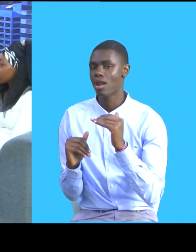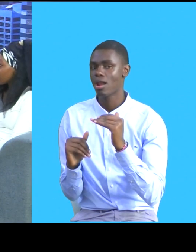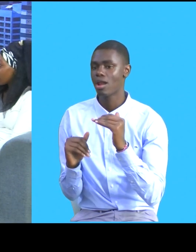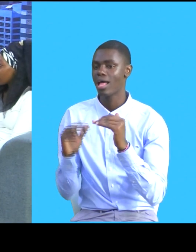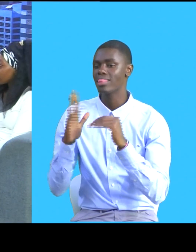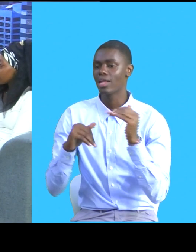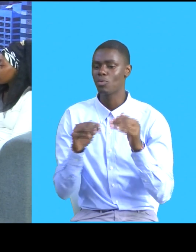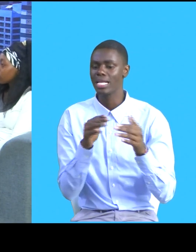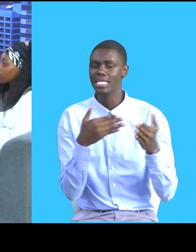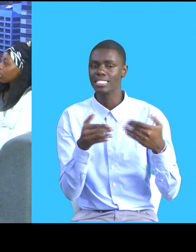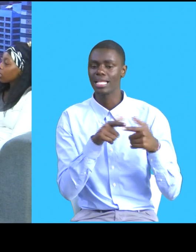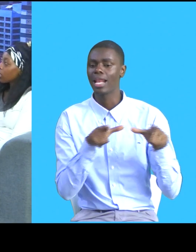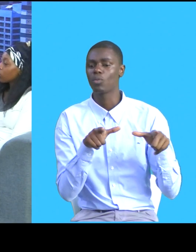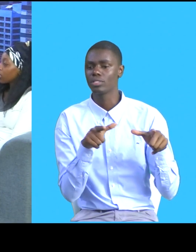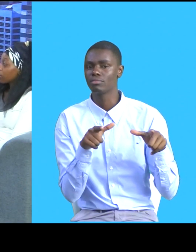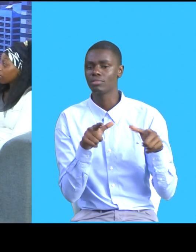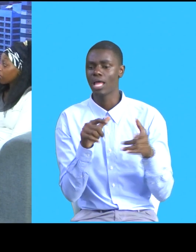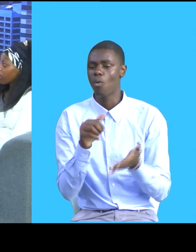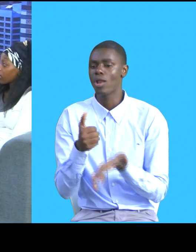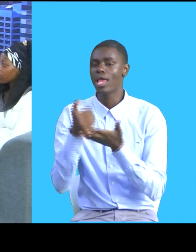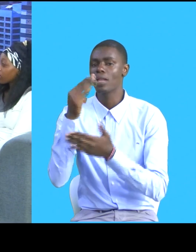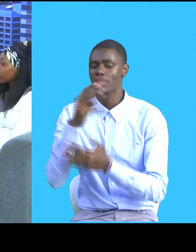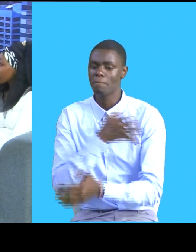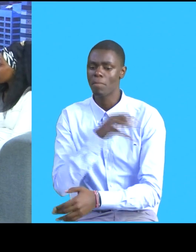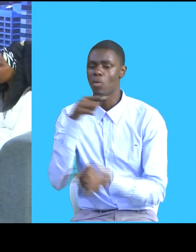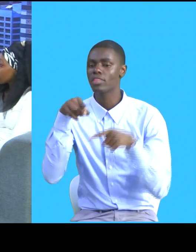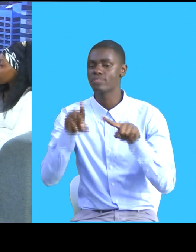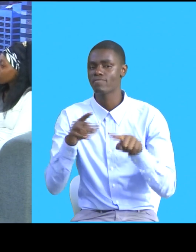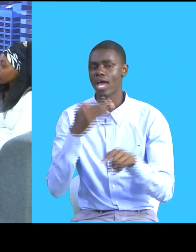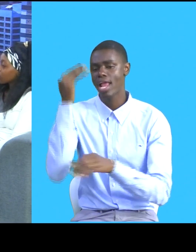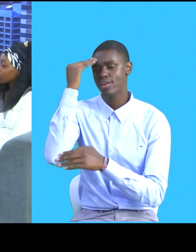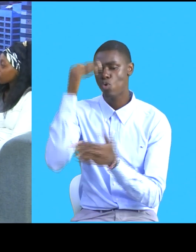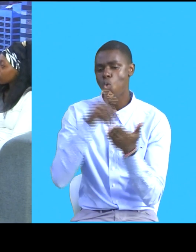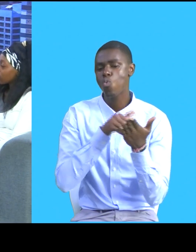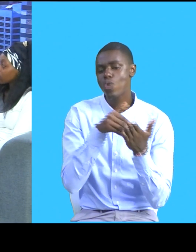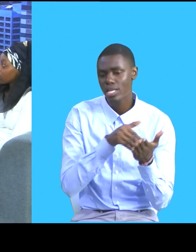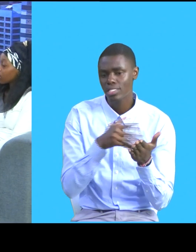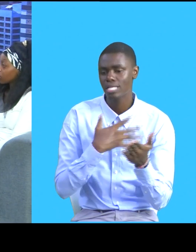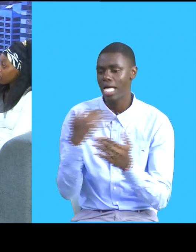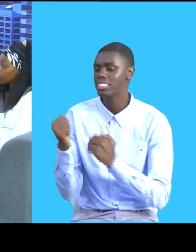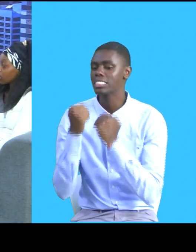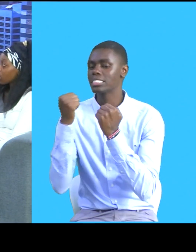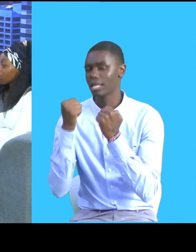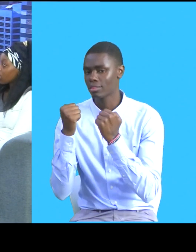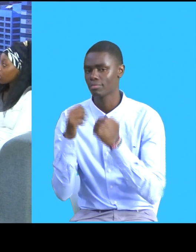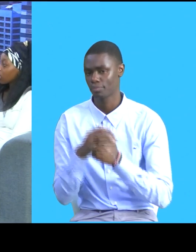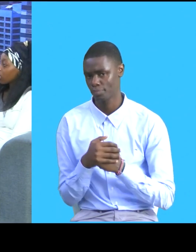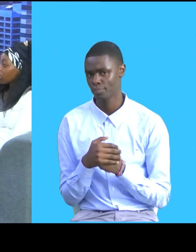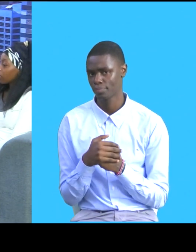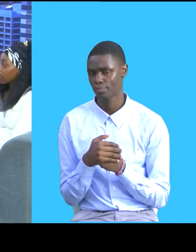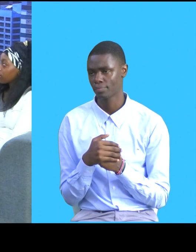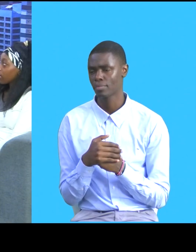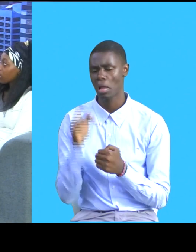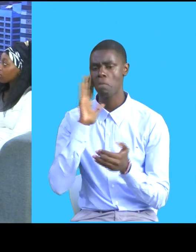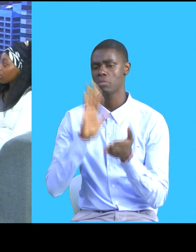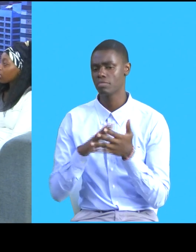the sign language, that will help them empower themselves and get to know their weaknesses and strength. I